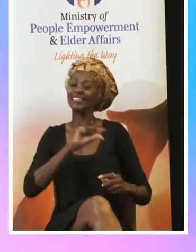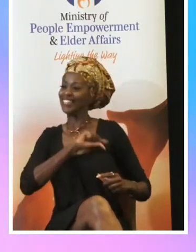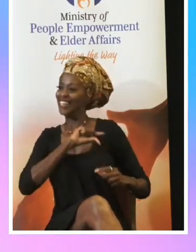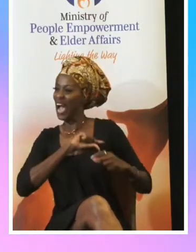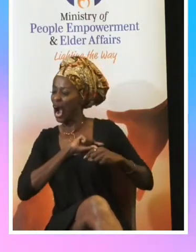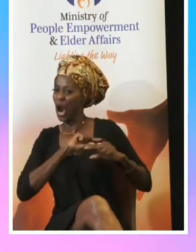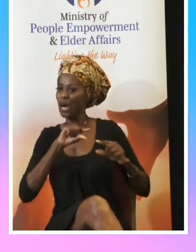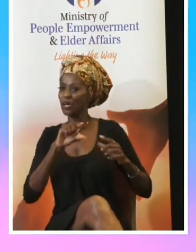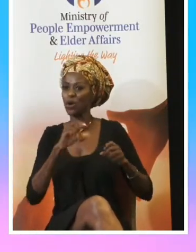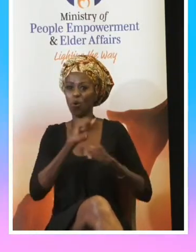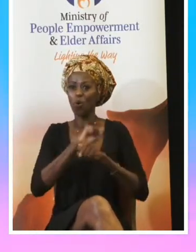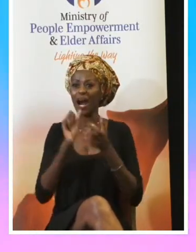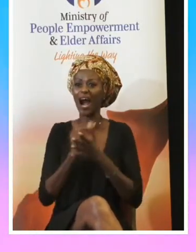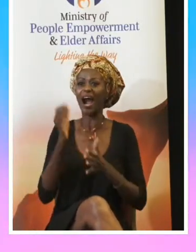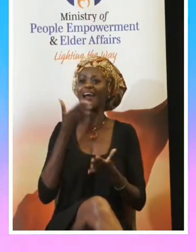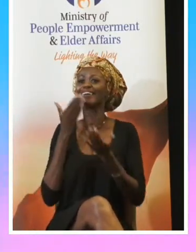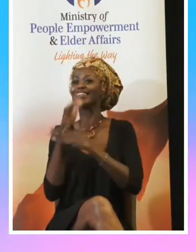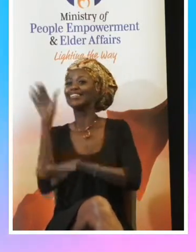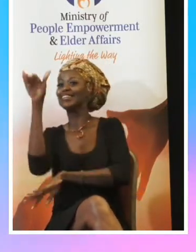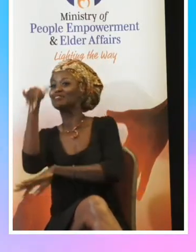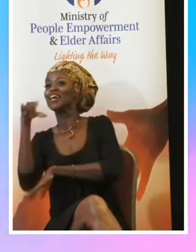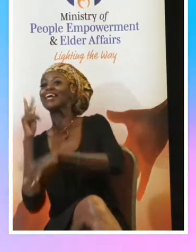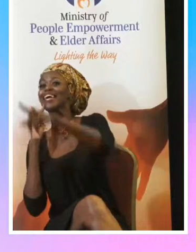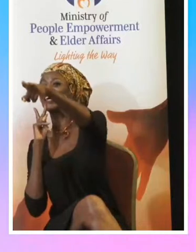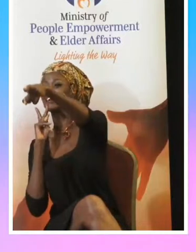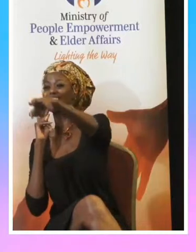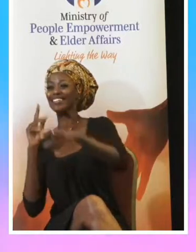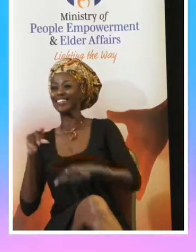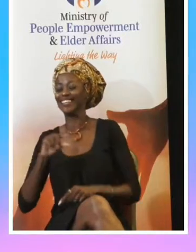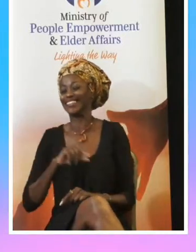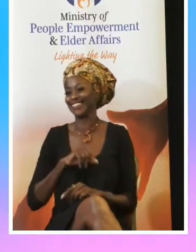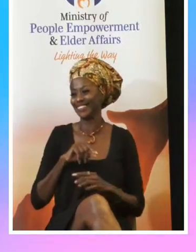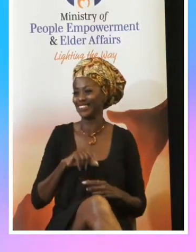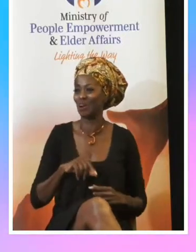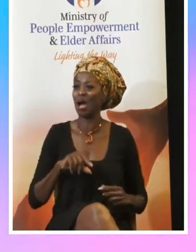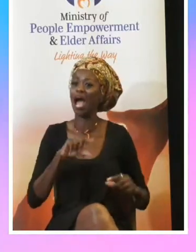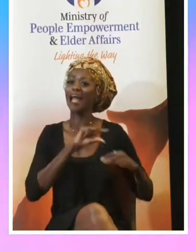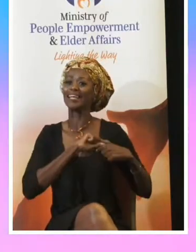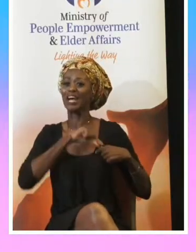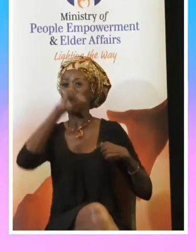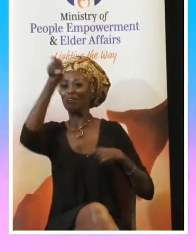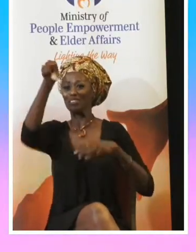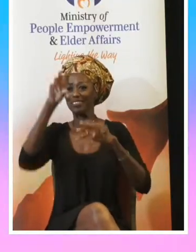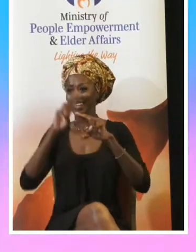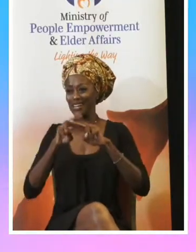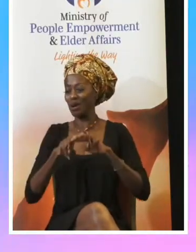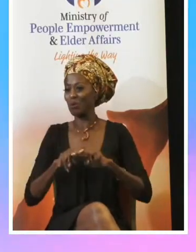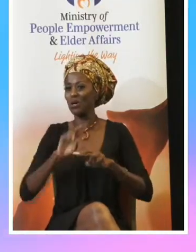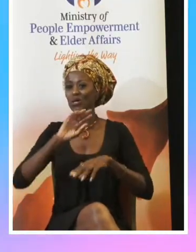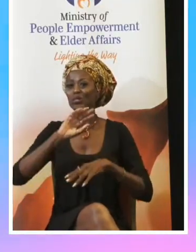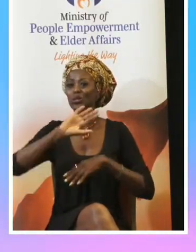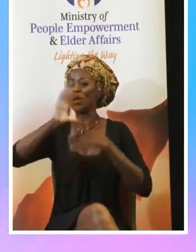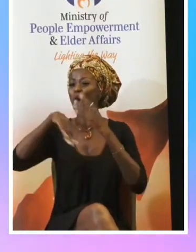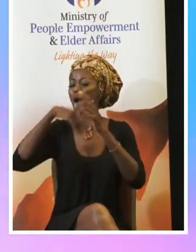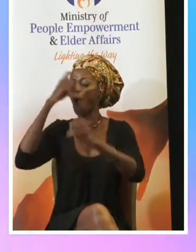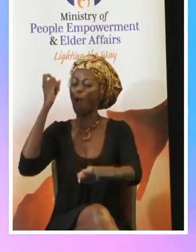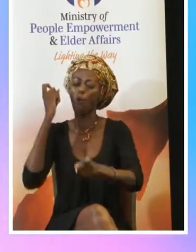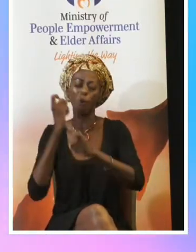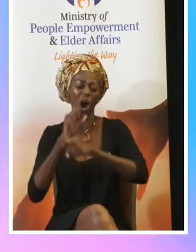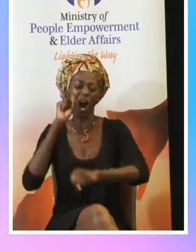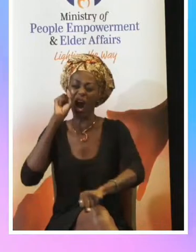Good evening, Karen. You know, we all work hard on a daily basis, and we could not do